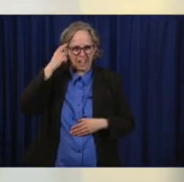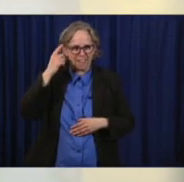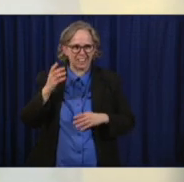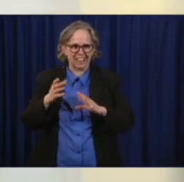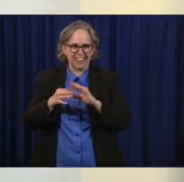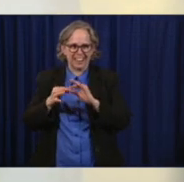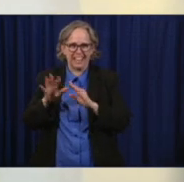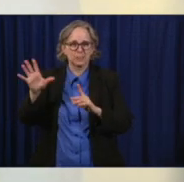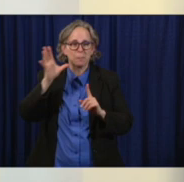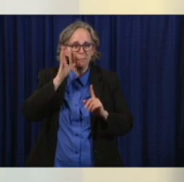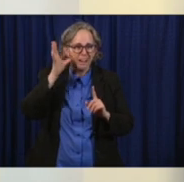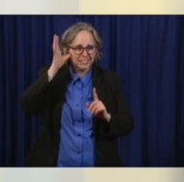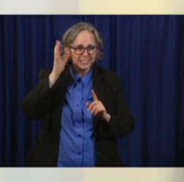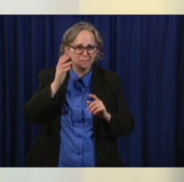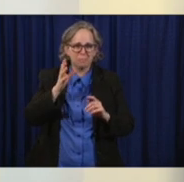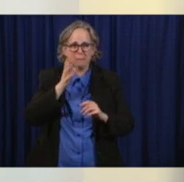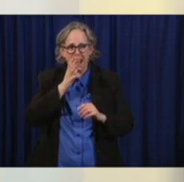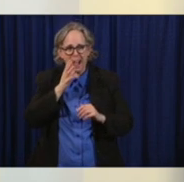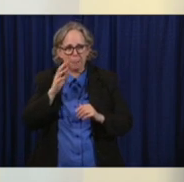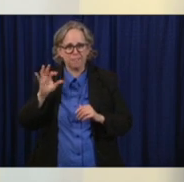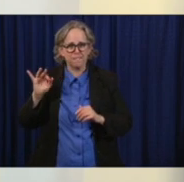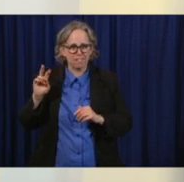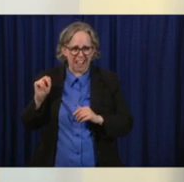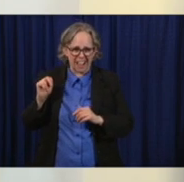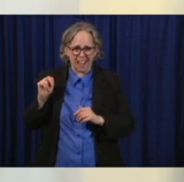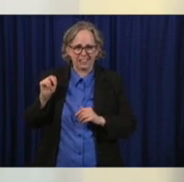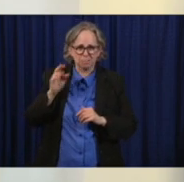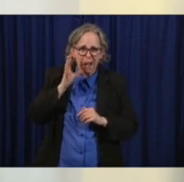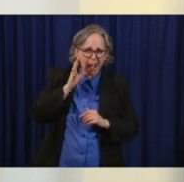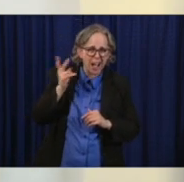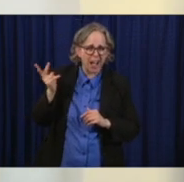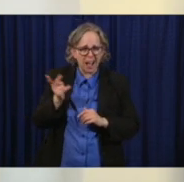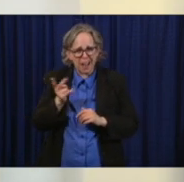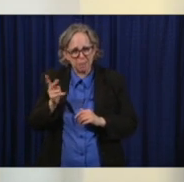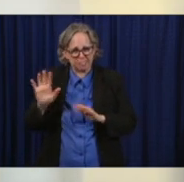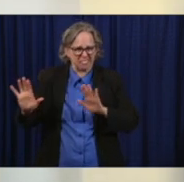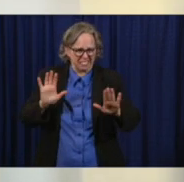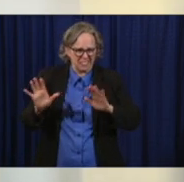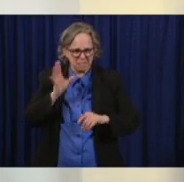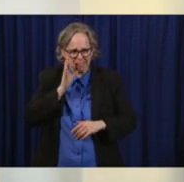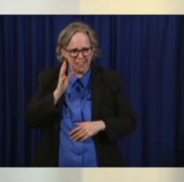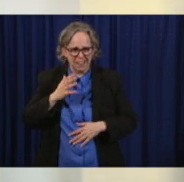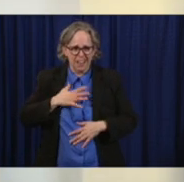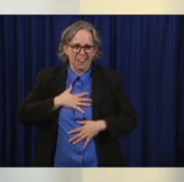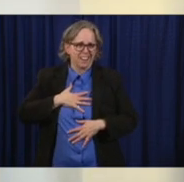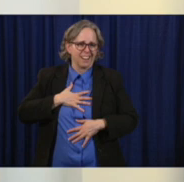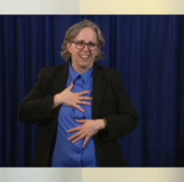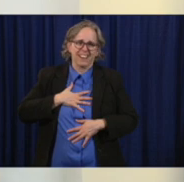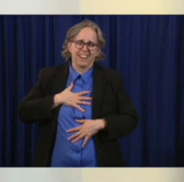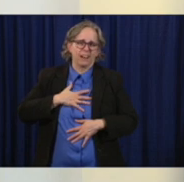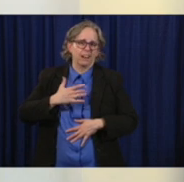mom and Fran's mom and Grant and her mother and grandmother.